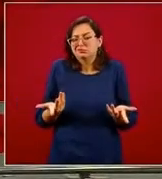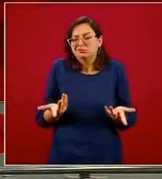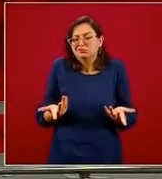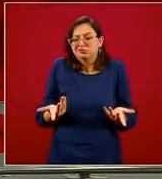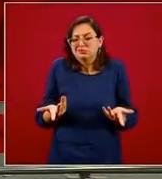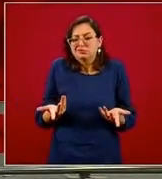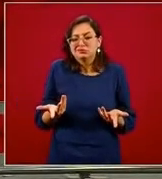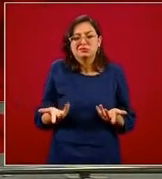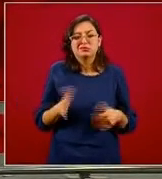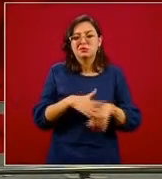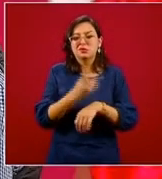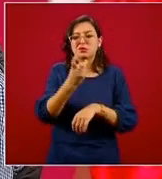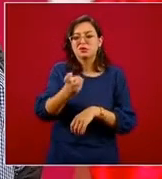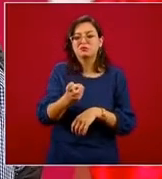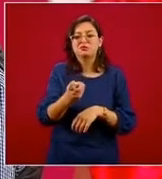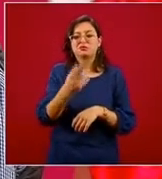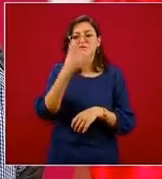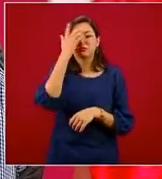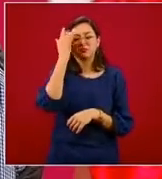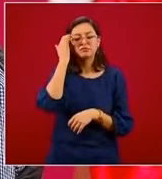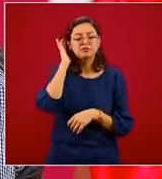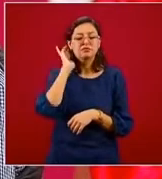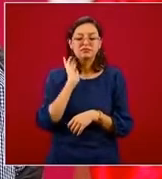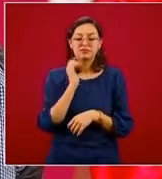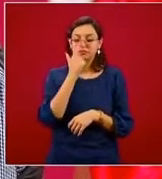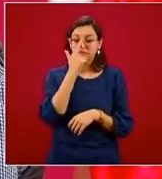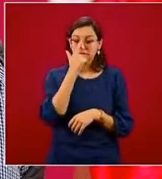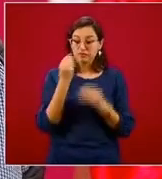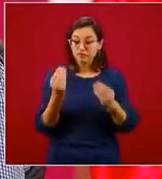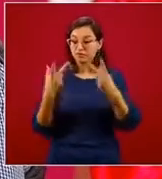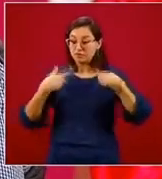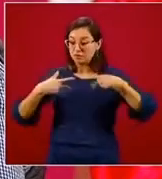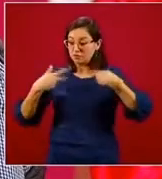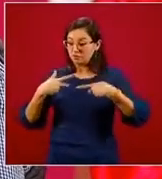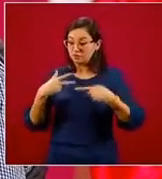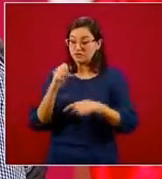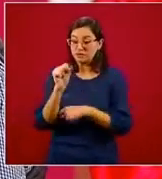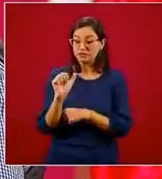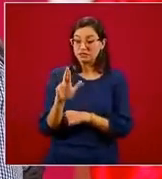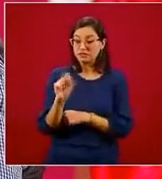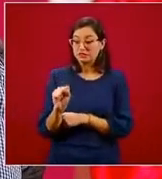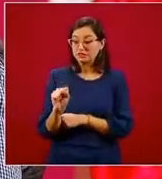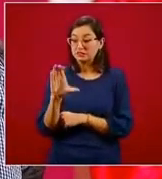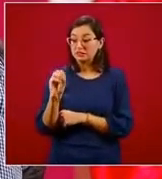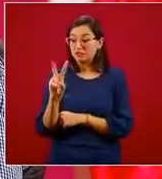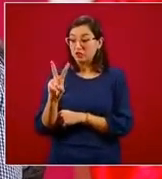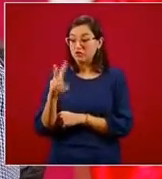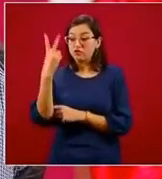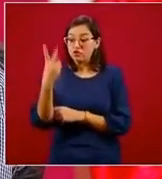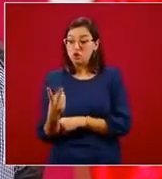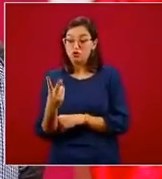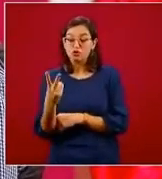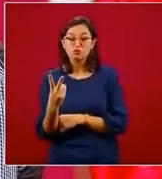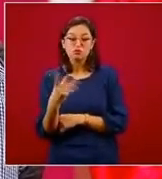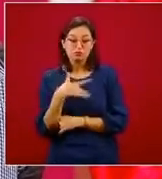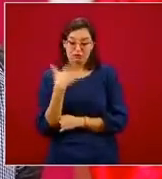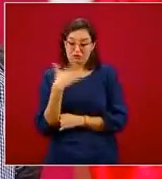So we have mentioned that numerous people who have been confirmed to have SARS-CoV-2